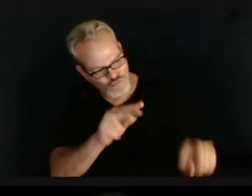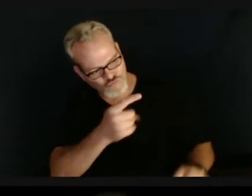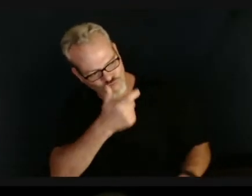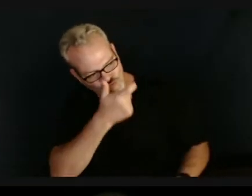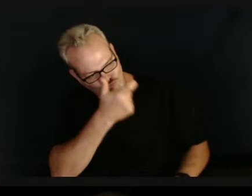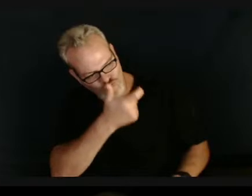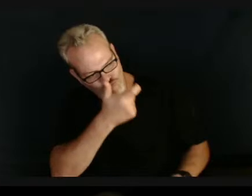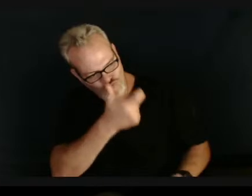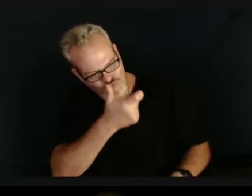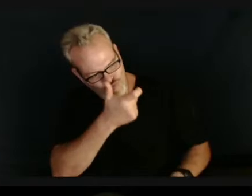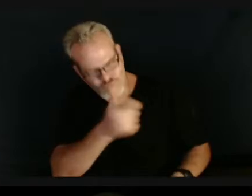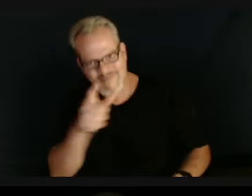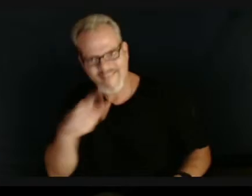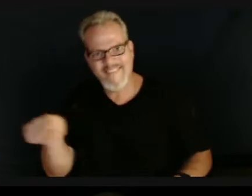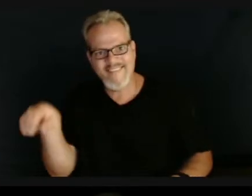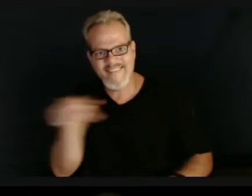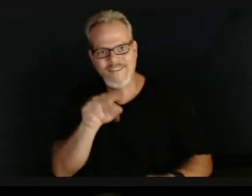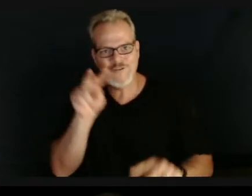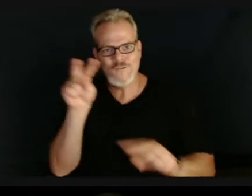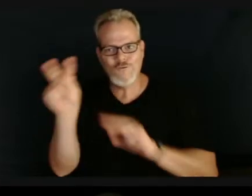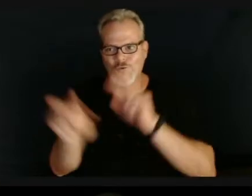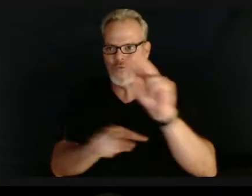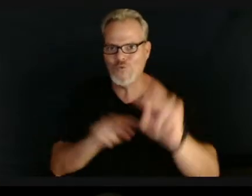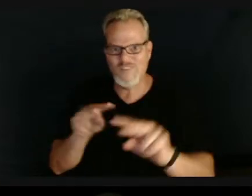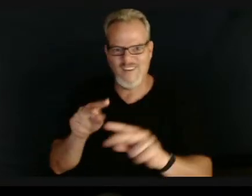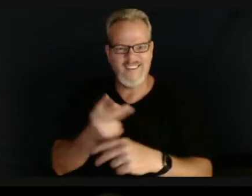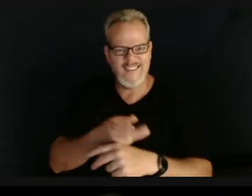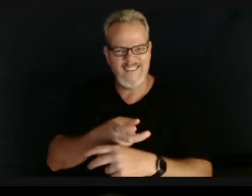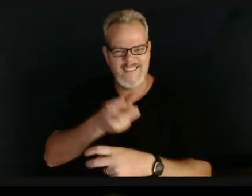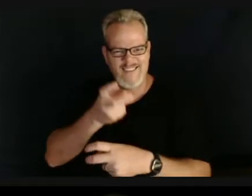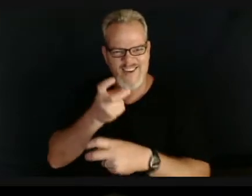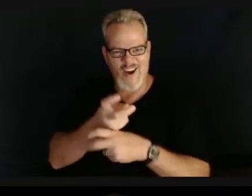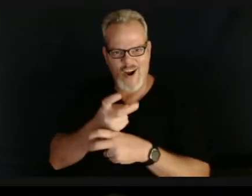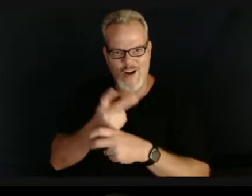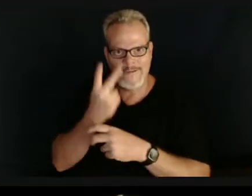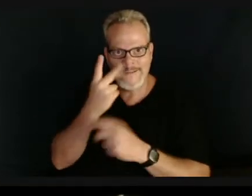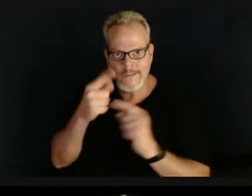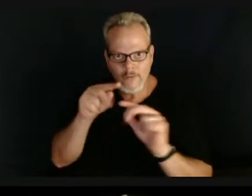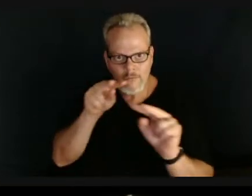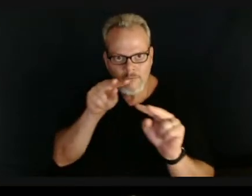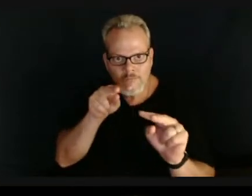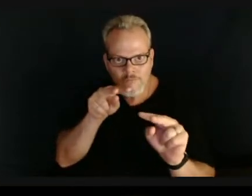whatever else you may have to do in between. It's hard to watch it if it's going to take days potentially.